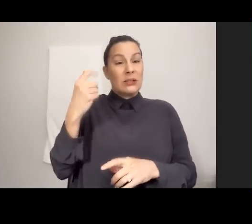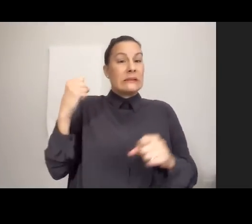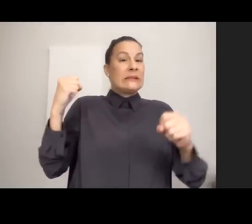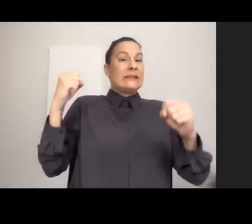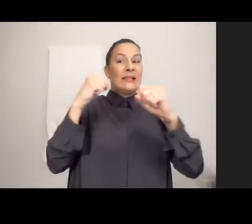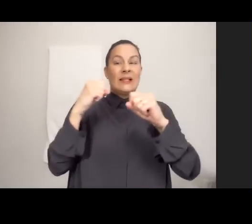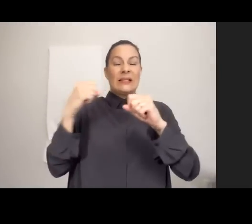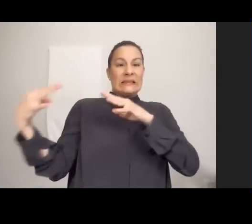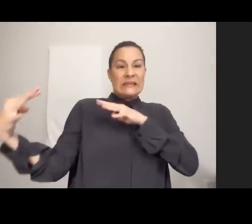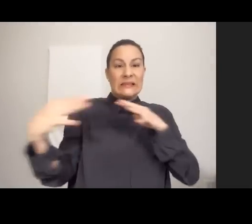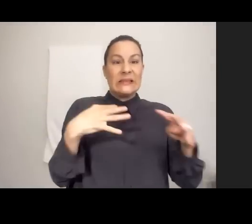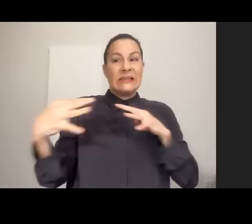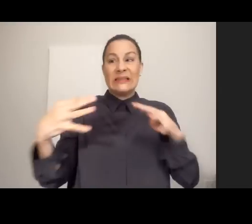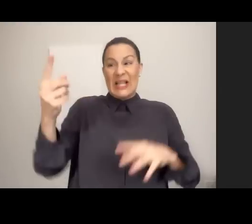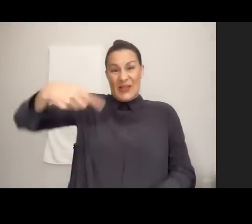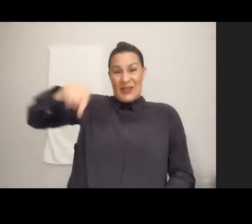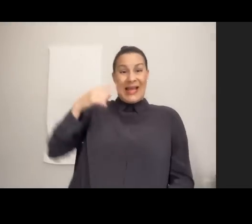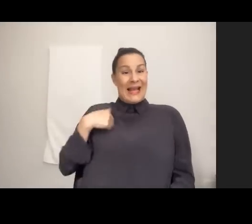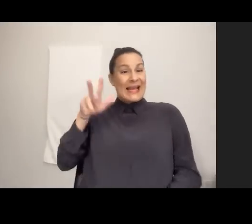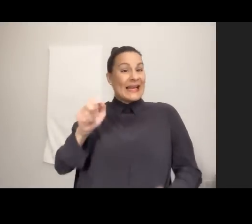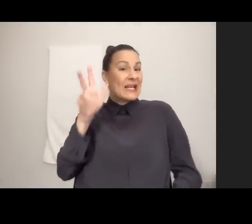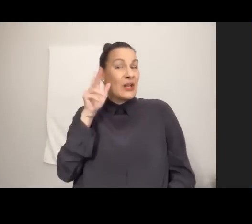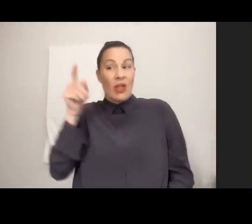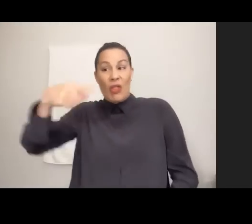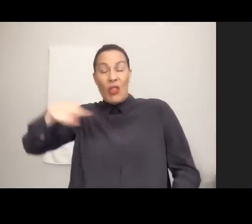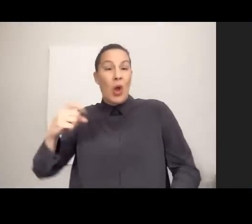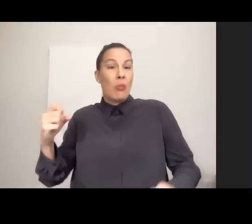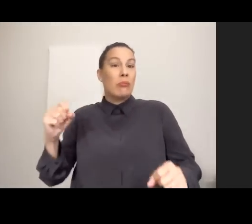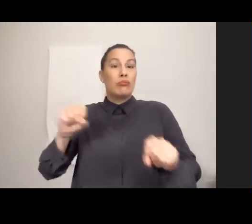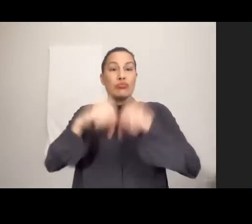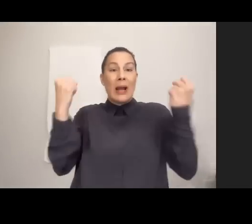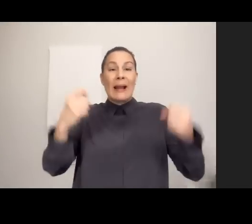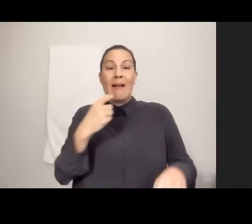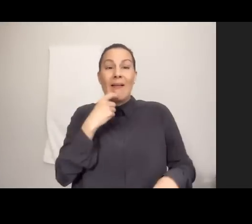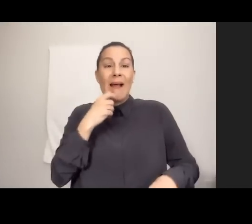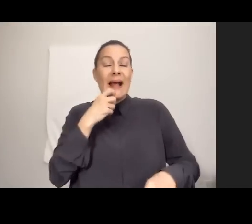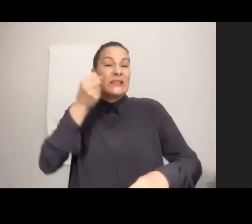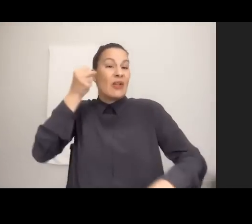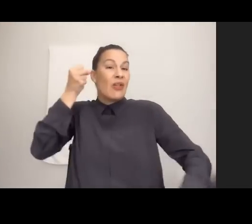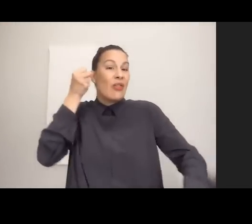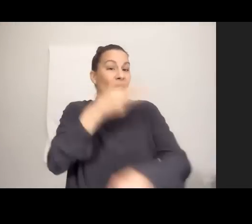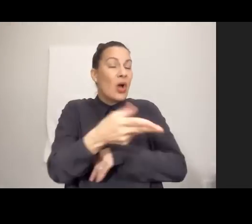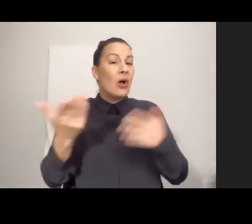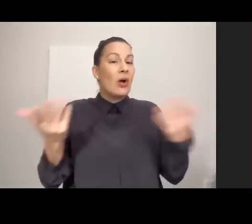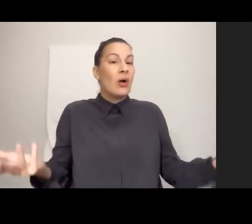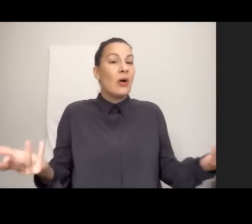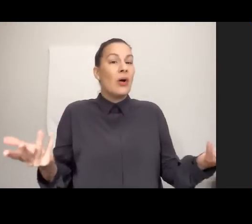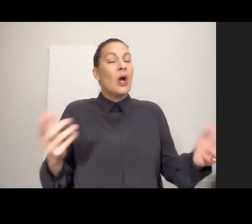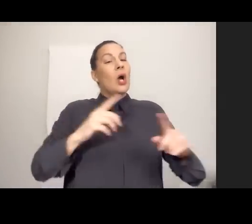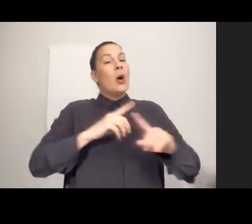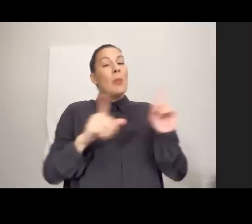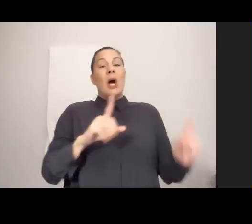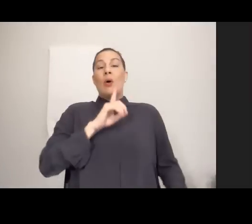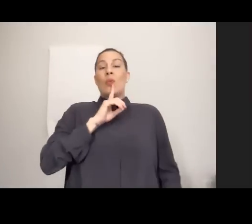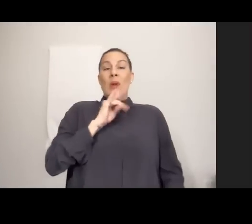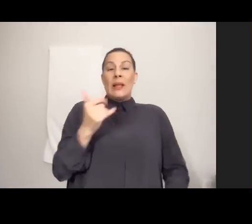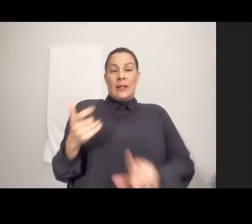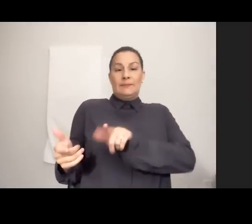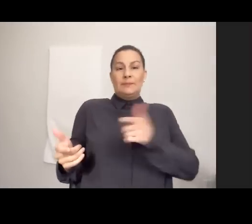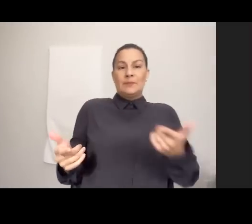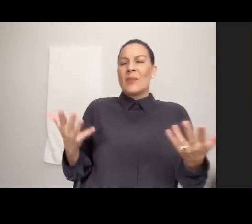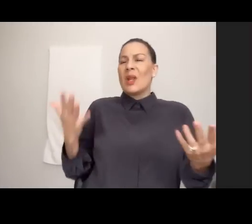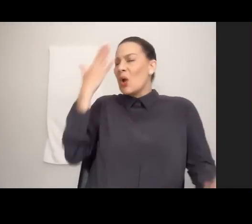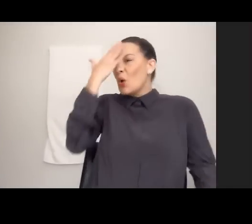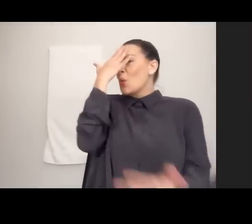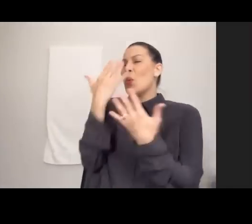are breaking shit, burning down beauty stores. Really? What are we doing, people? What are we doing? I can't